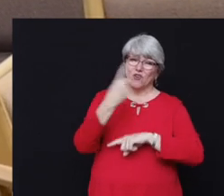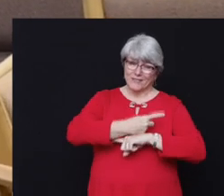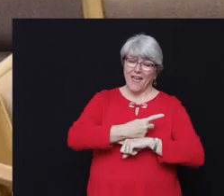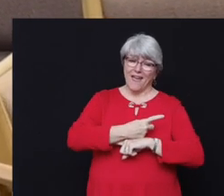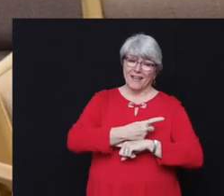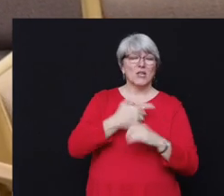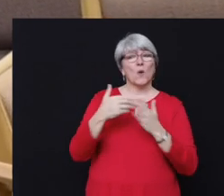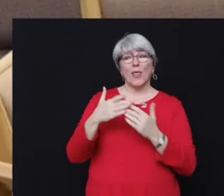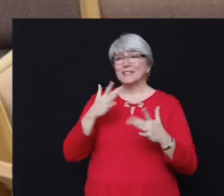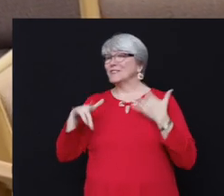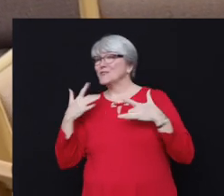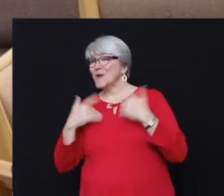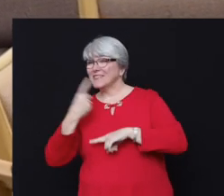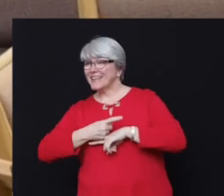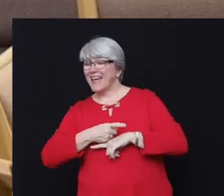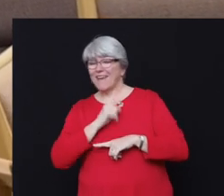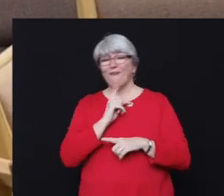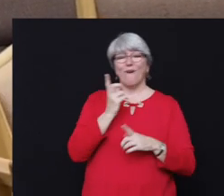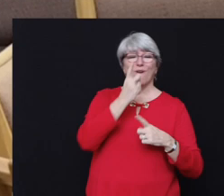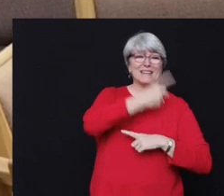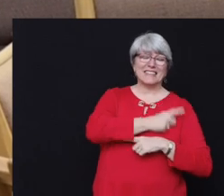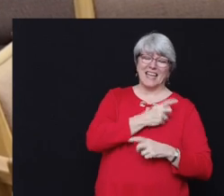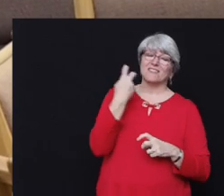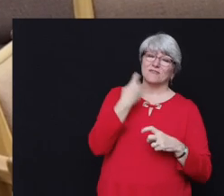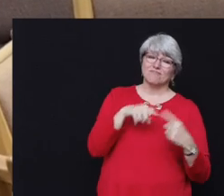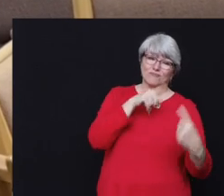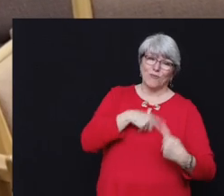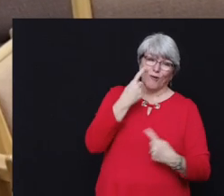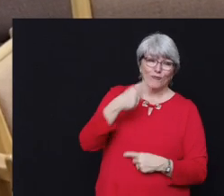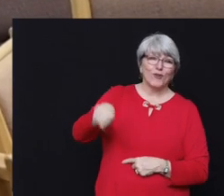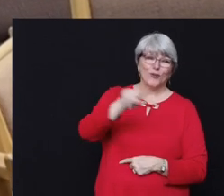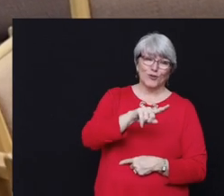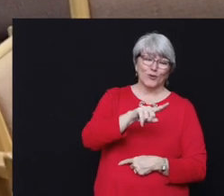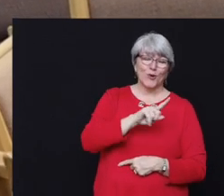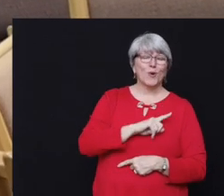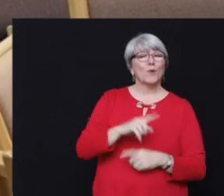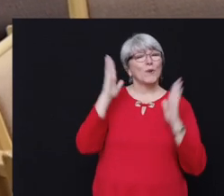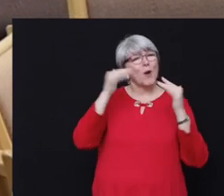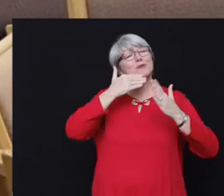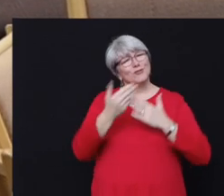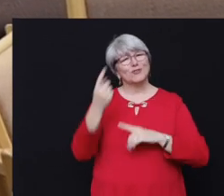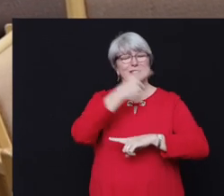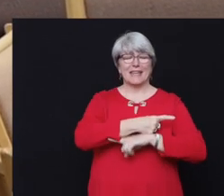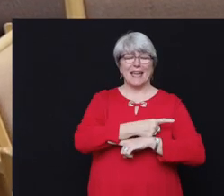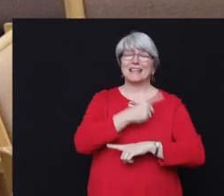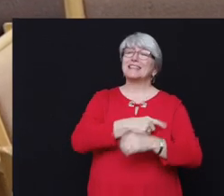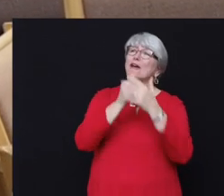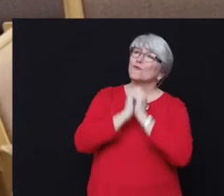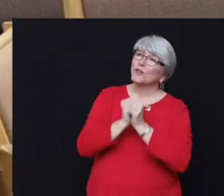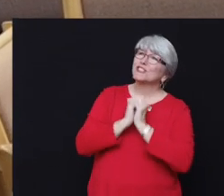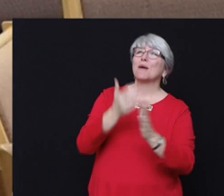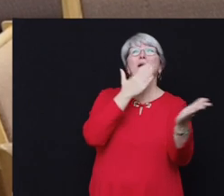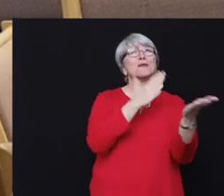so whether this is a day of joy or a day of difficulty for you, we hope it's a good day, a day of worship and a day of